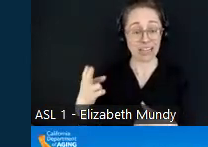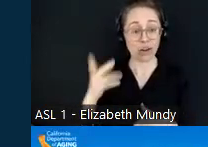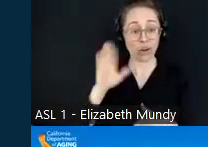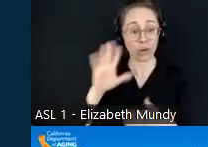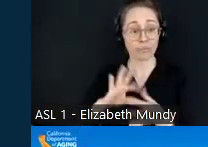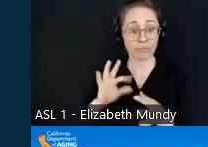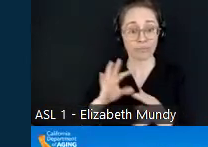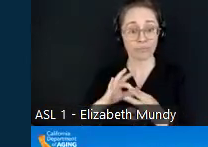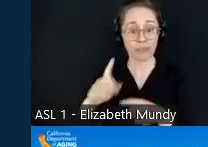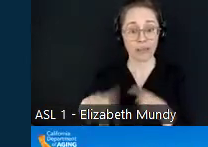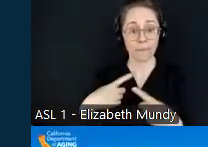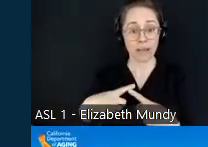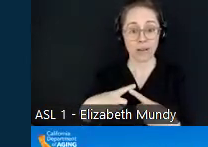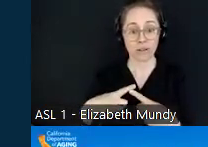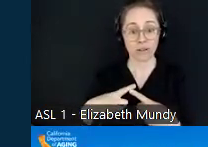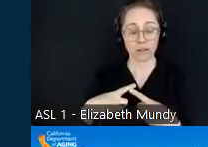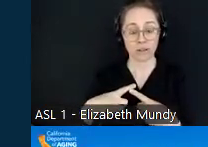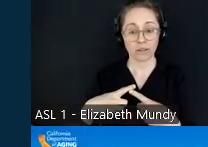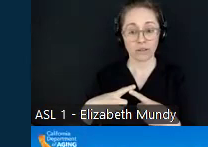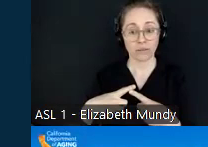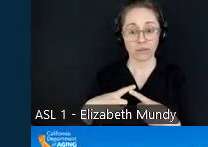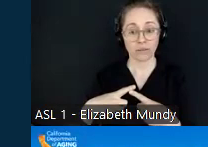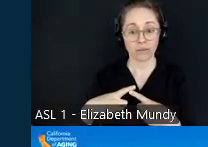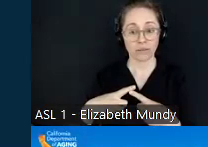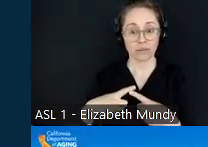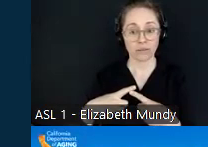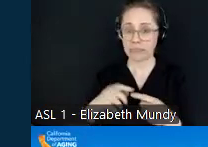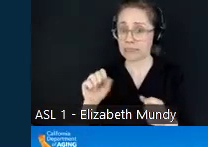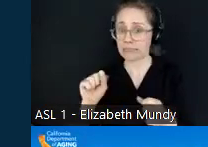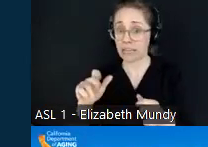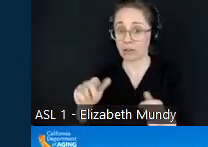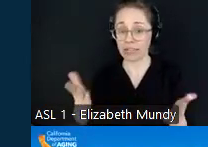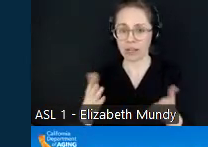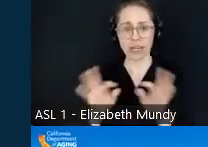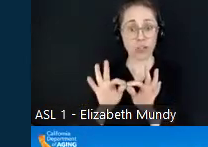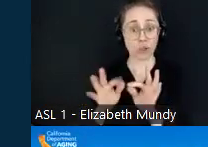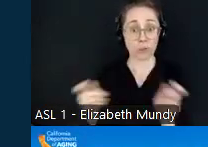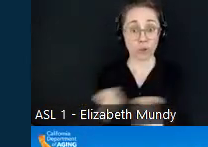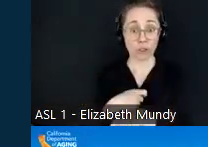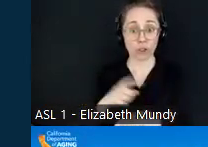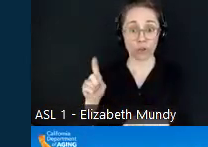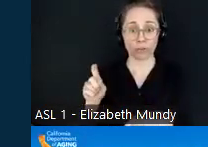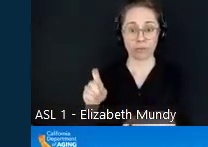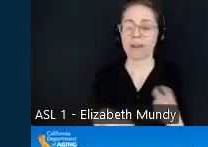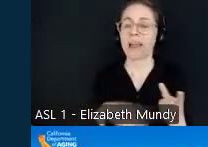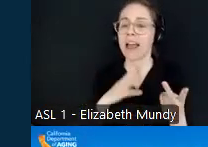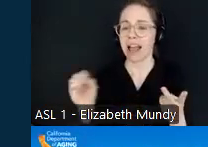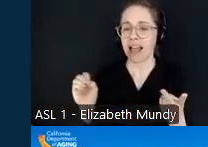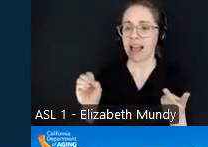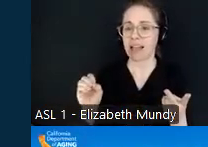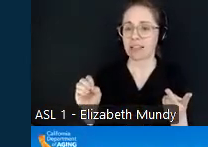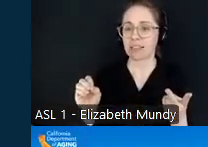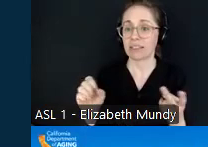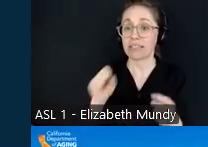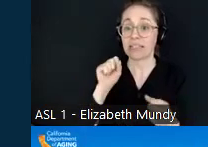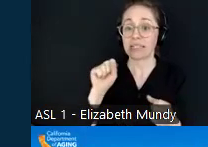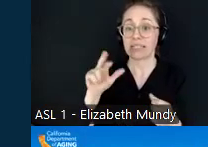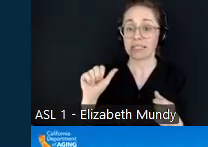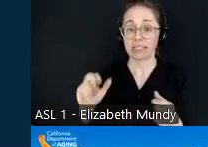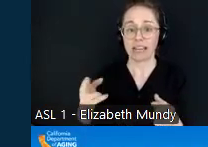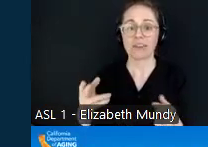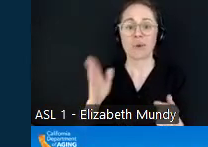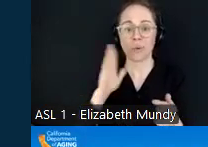little bit about, is Sarah here? Yes, I'm here. Okay, thank you. Great. Sarah's going to share a little bit